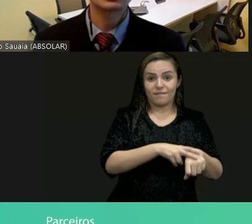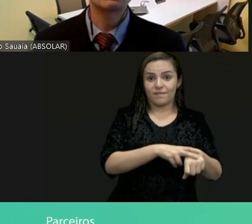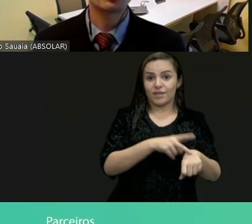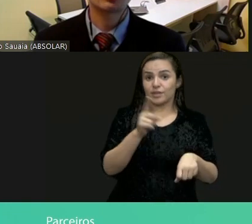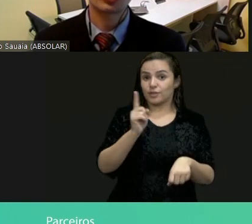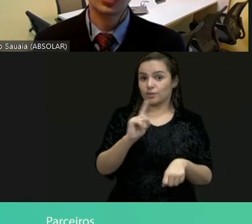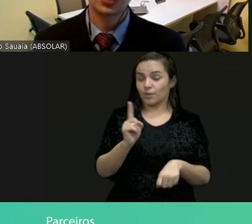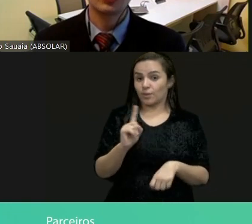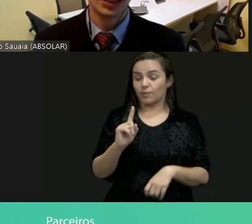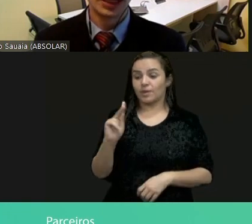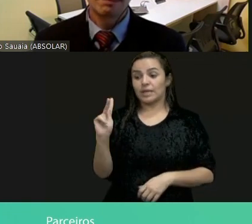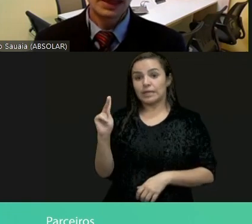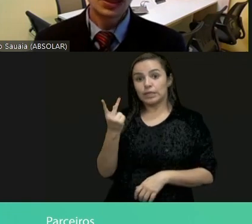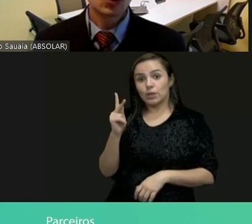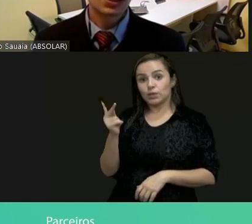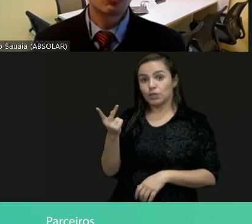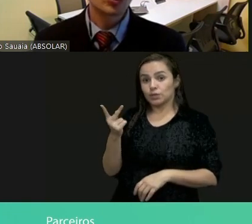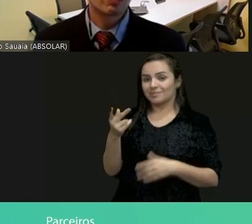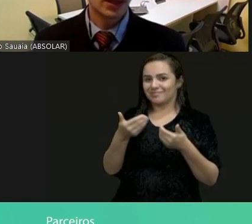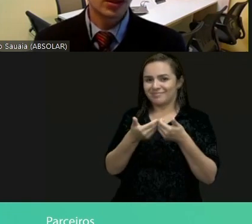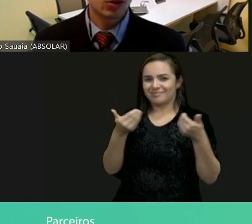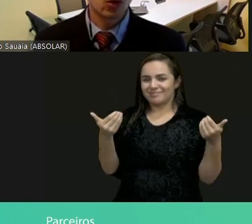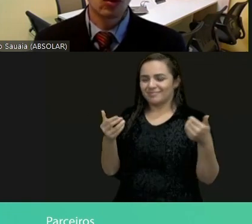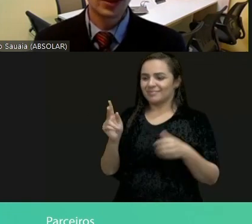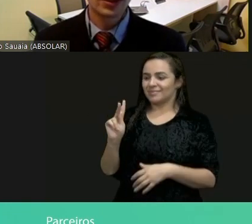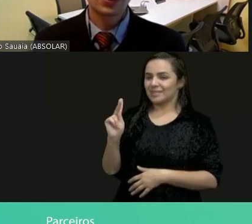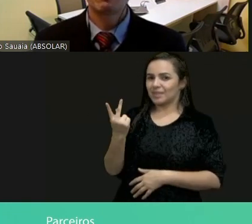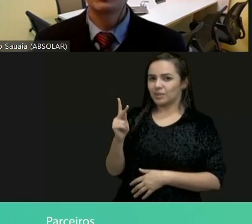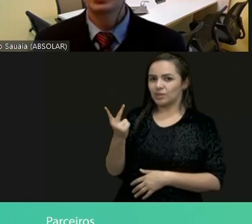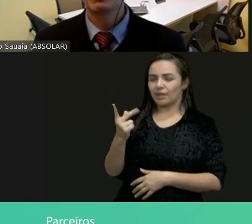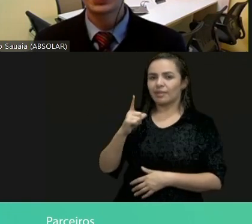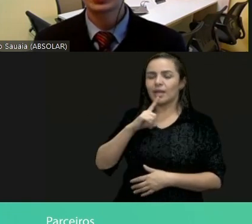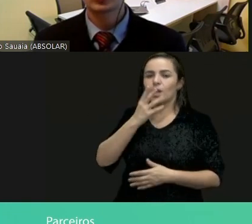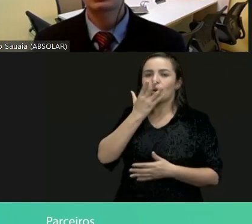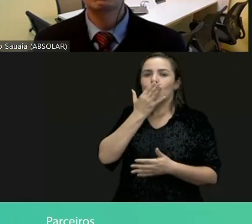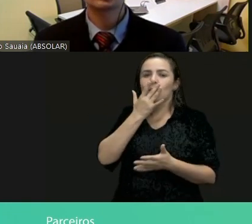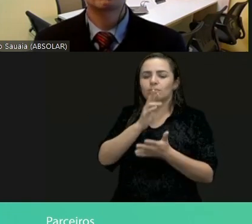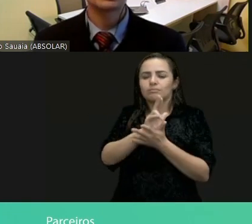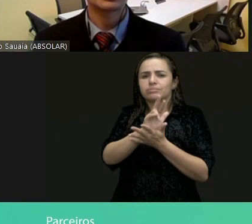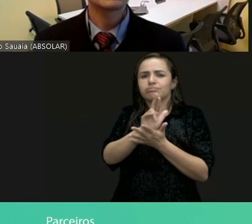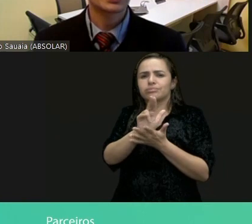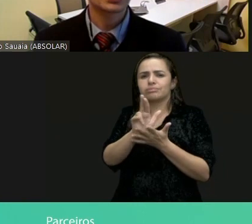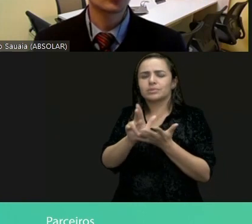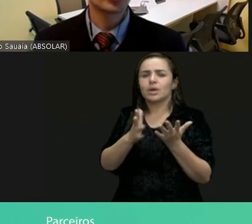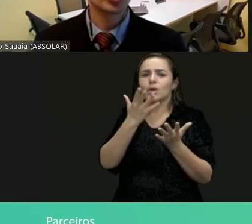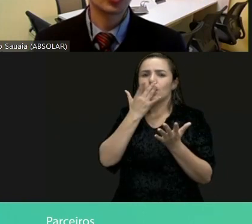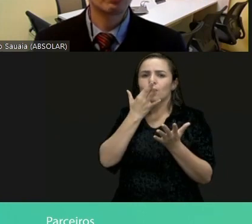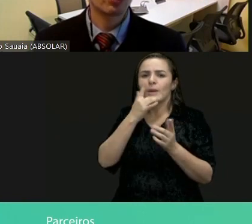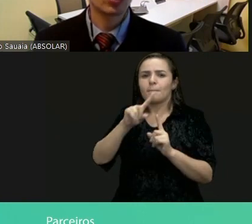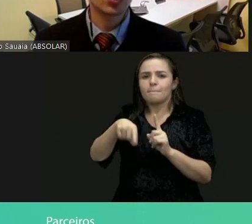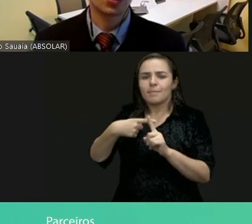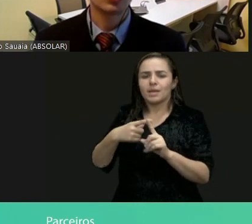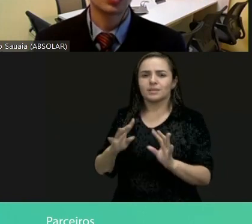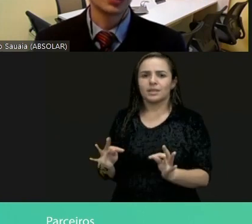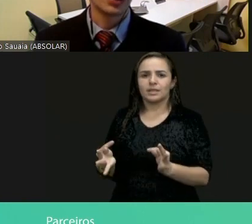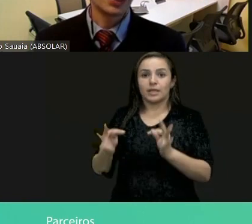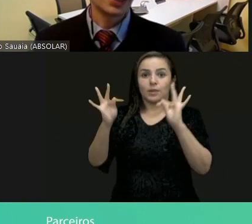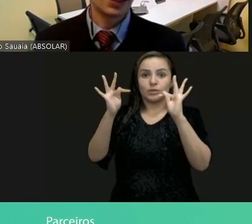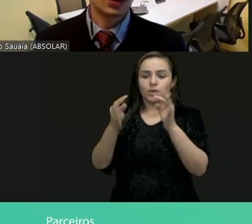hydrogen program. Pelas suas múltiplas cores e pelas suas múltiplas tecnologias de